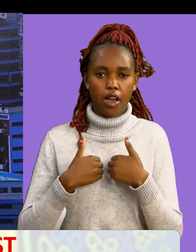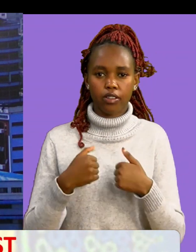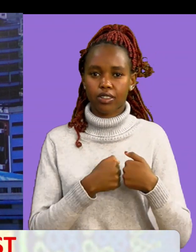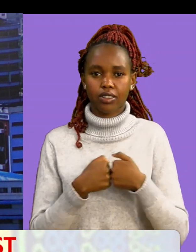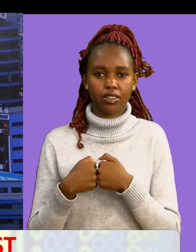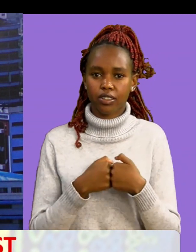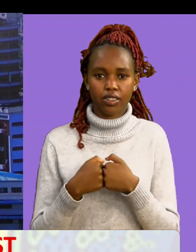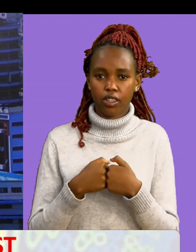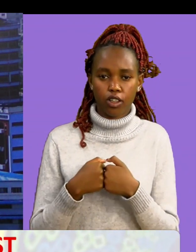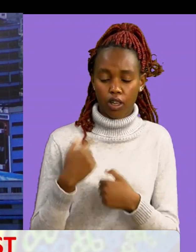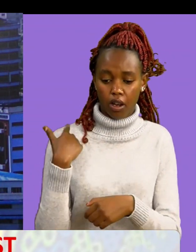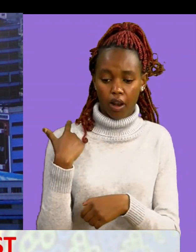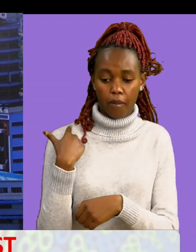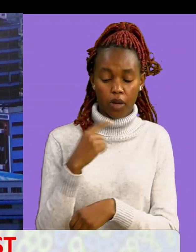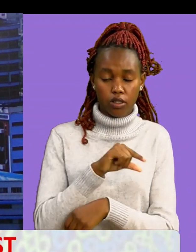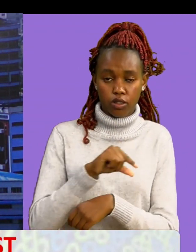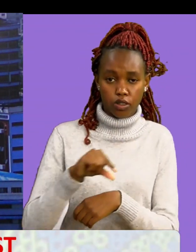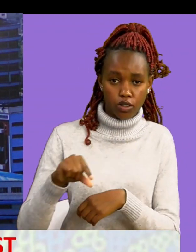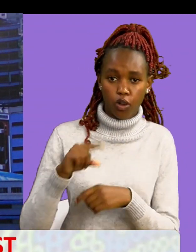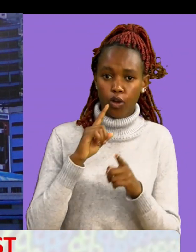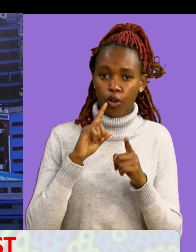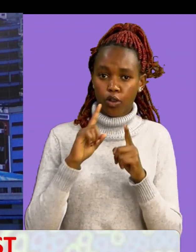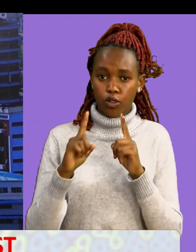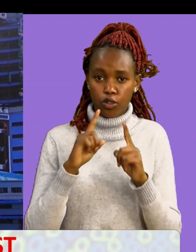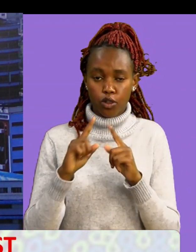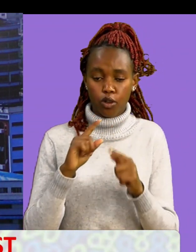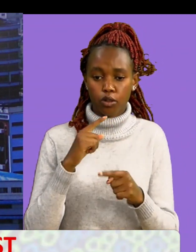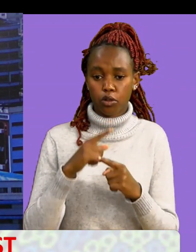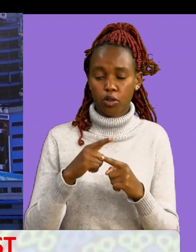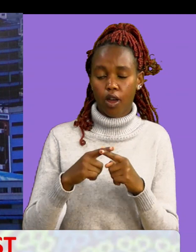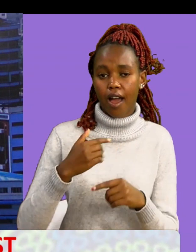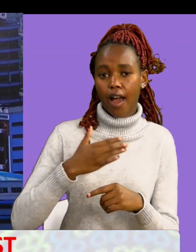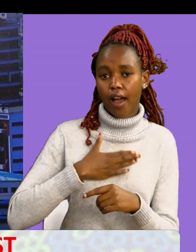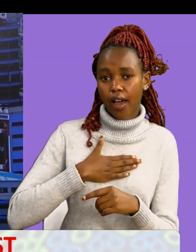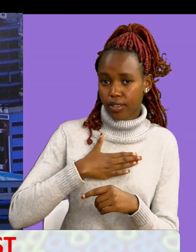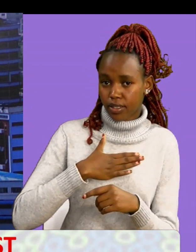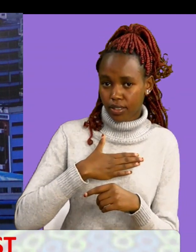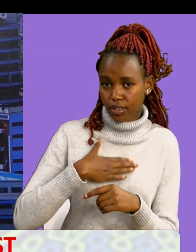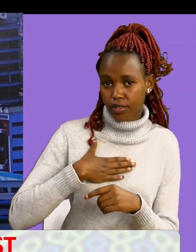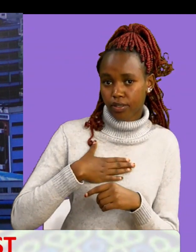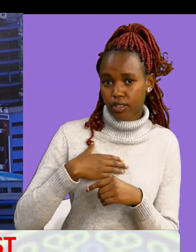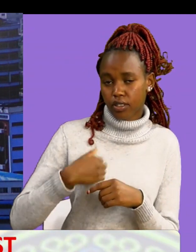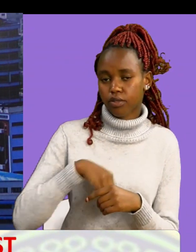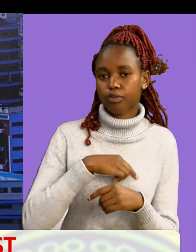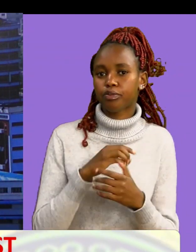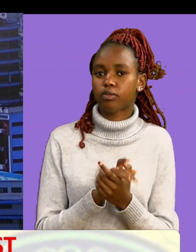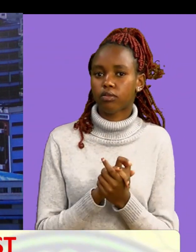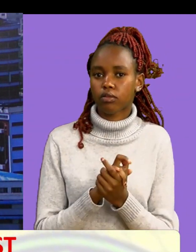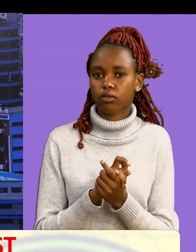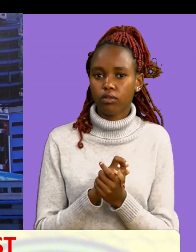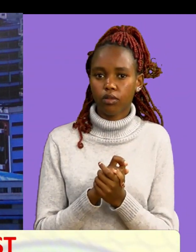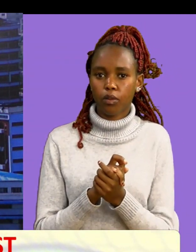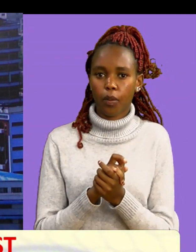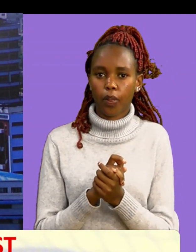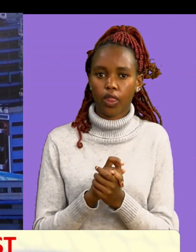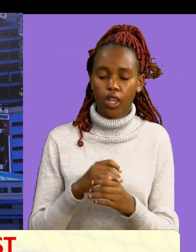to us. 0219803884 is our SMS and WhatsApp line. Of course, pia pale masaa nyingine tunapenda